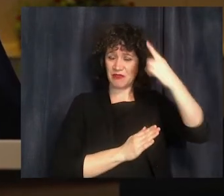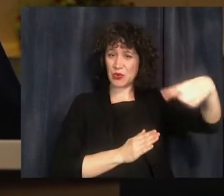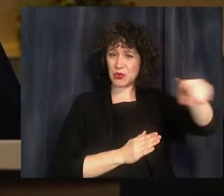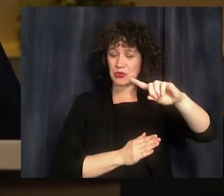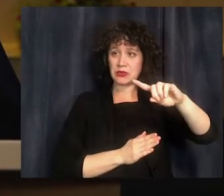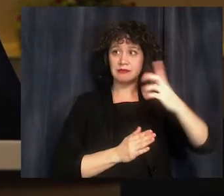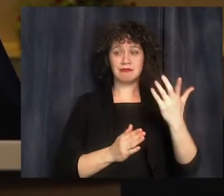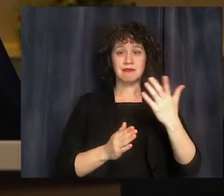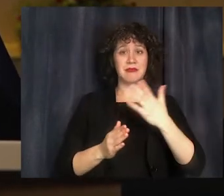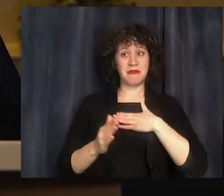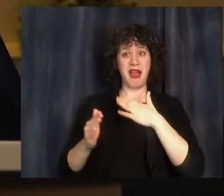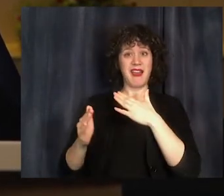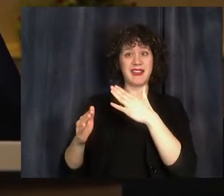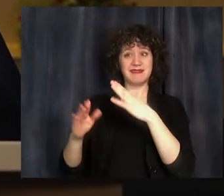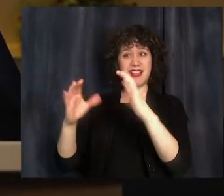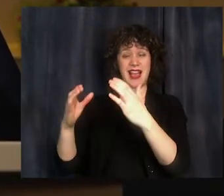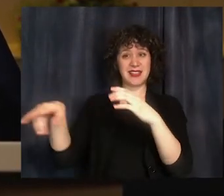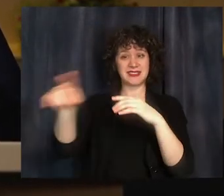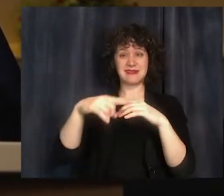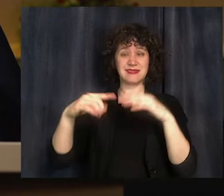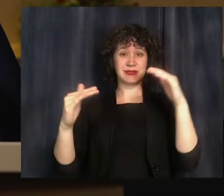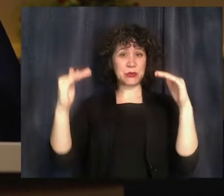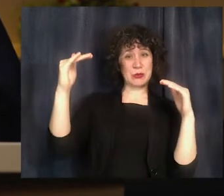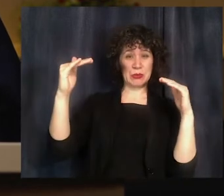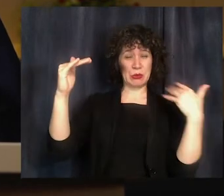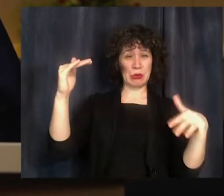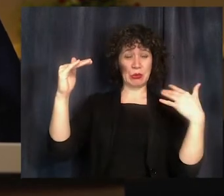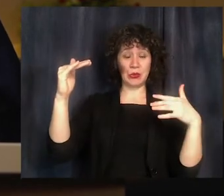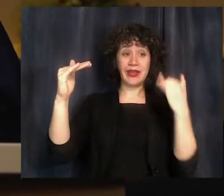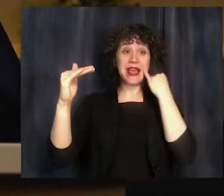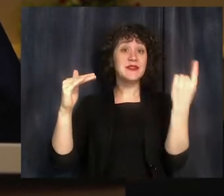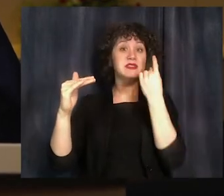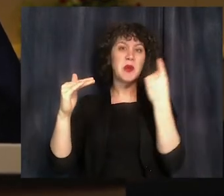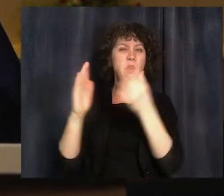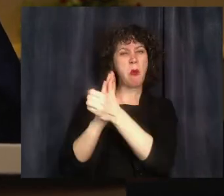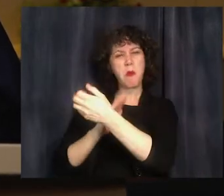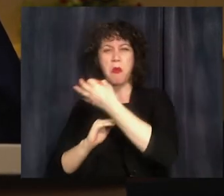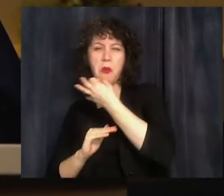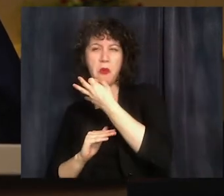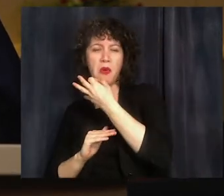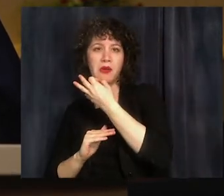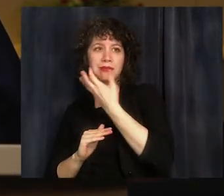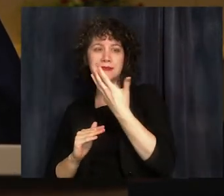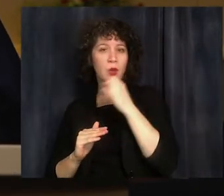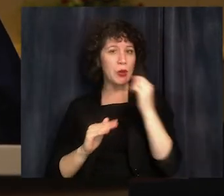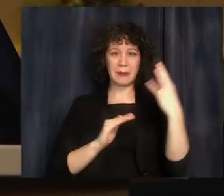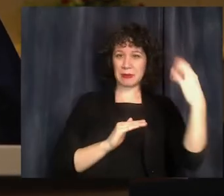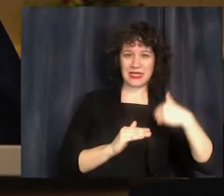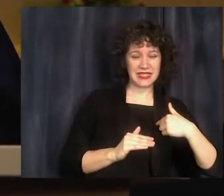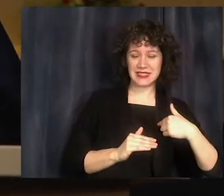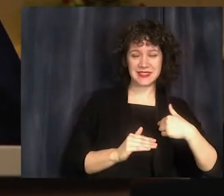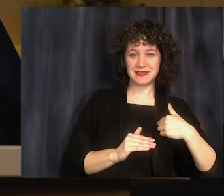most talented or hardworking were chosen to speak, it wouldn't be me. Someone else would be here speaking due to a much more impressive accomplishment than a